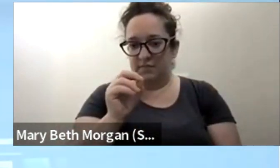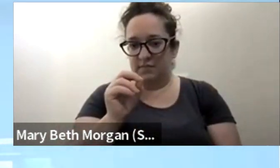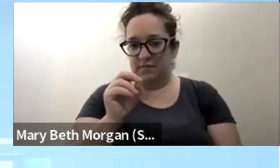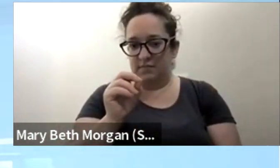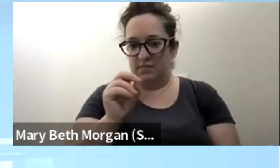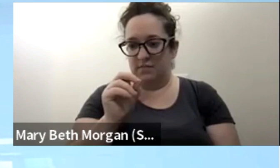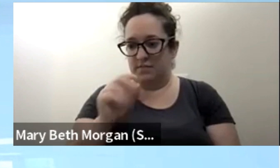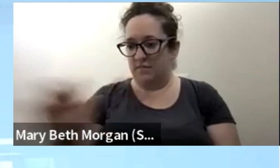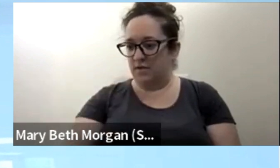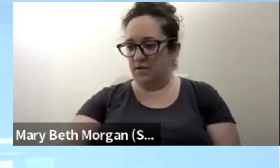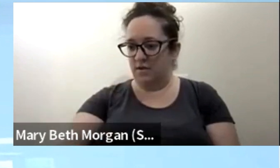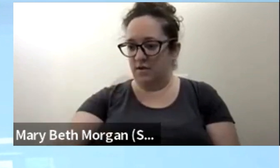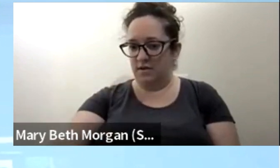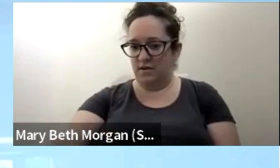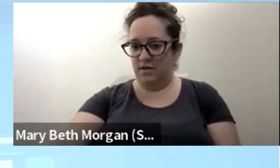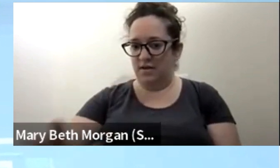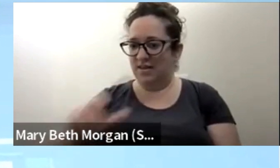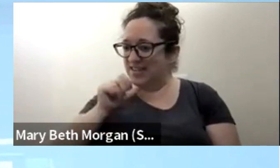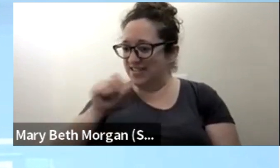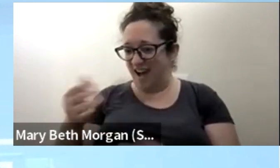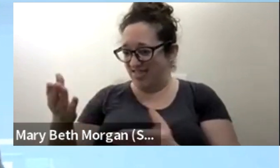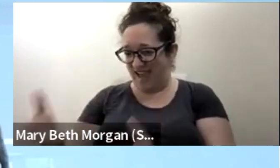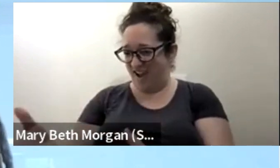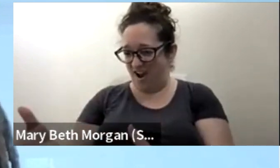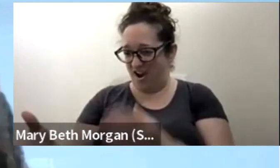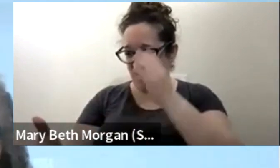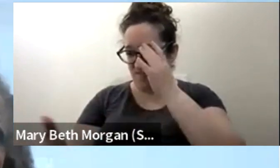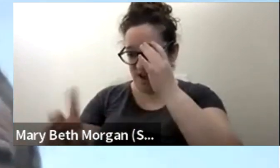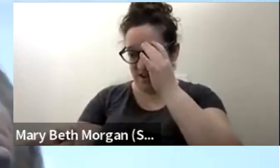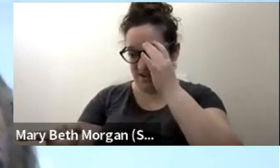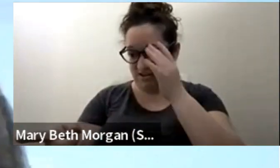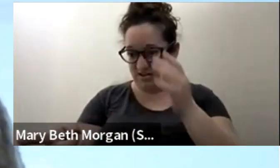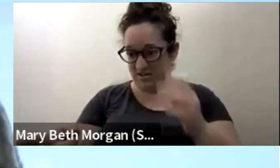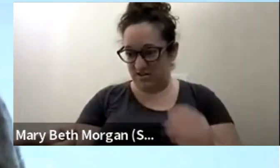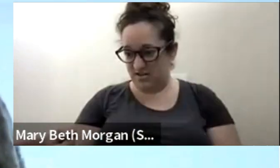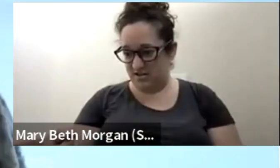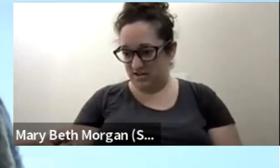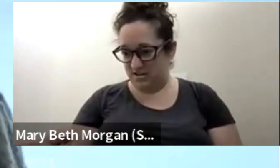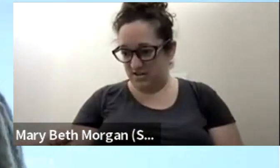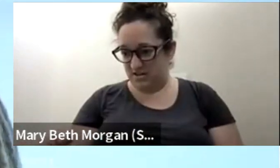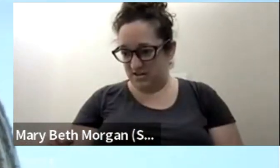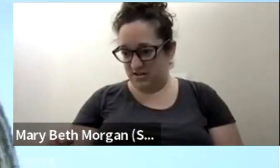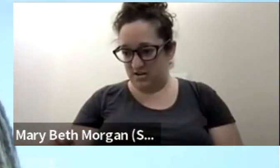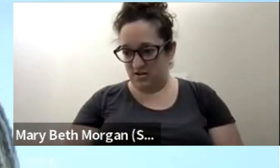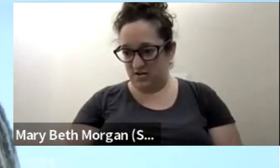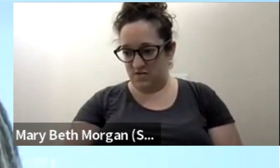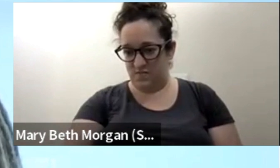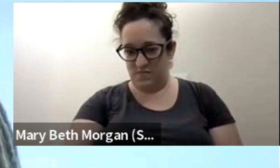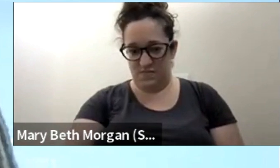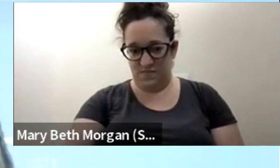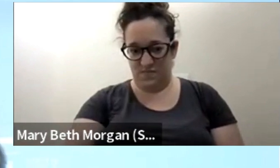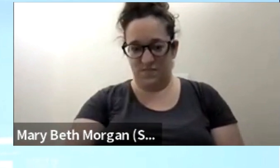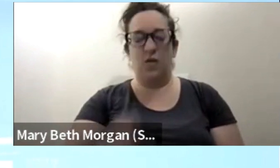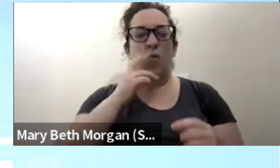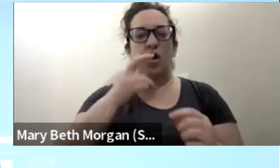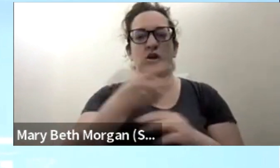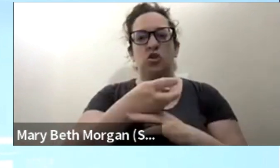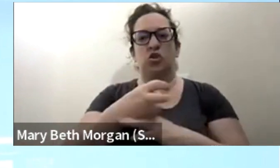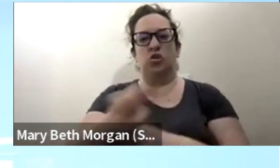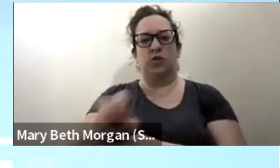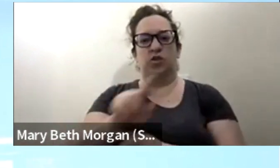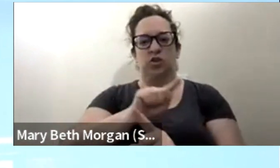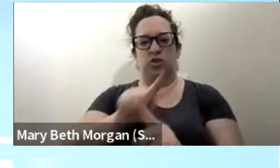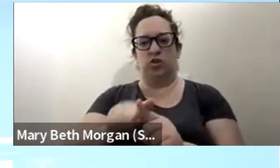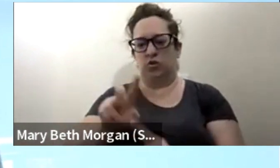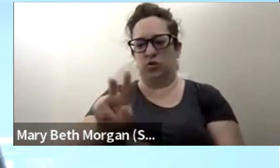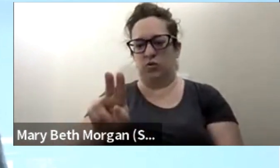enthusiastic about Shakespeare and the potential some queer Shakespeare, both as originators creating new pieces, but